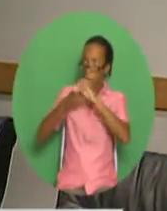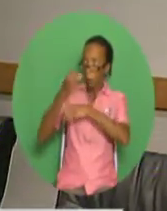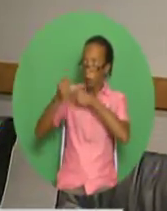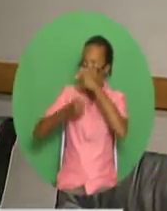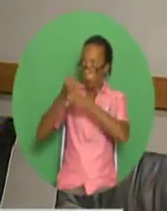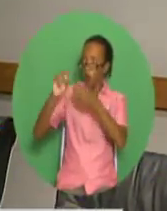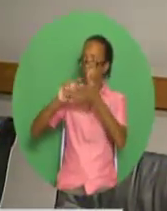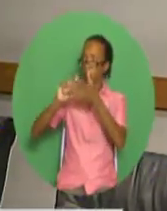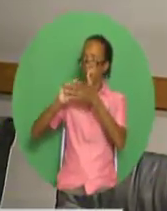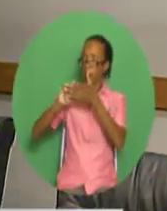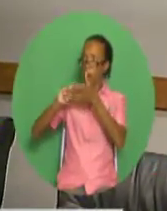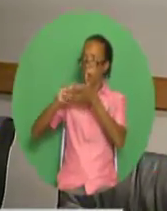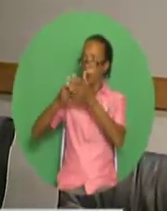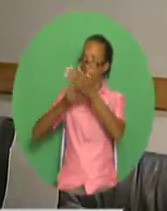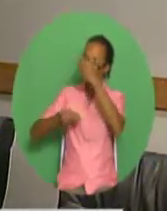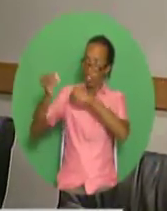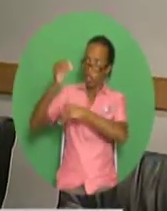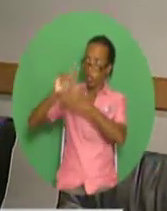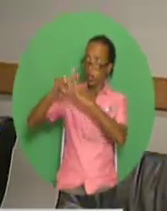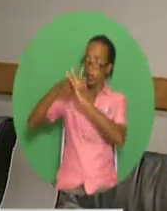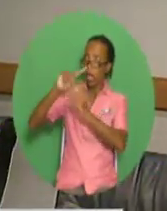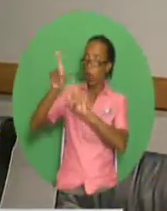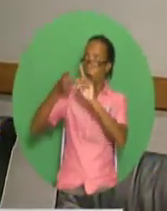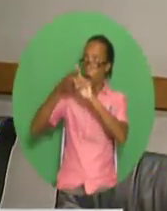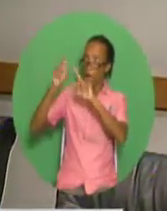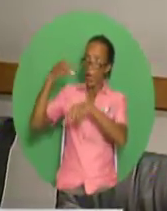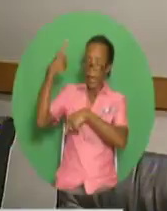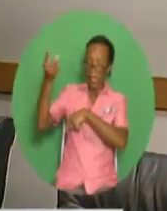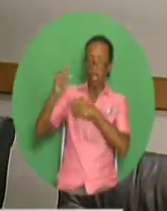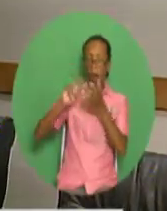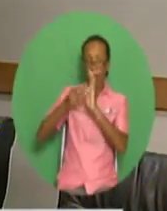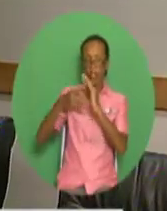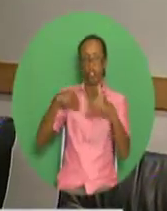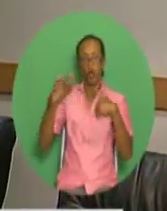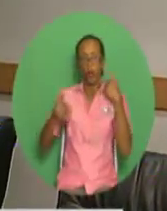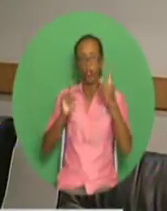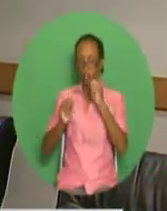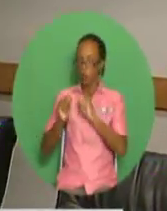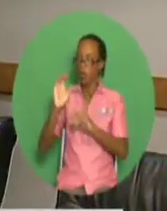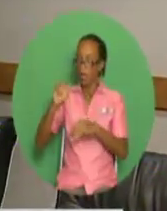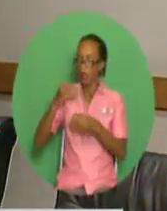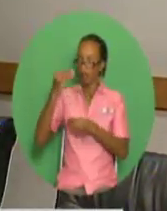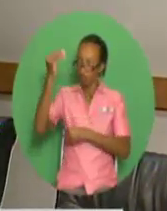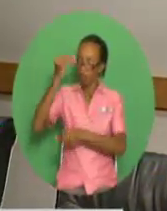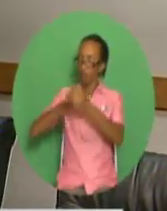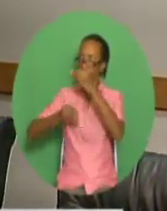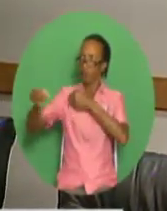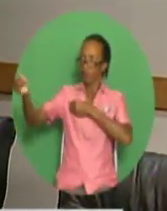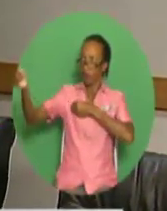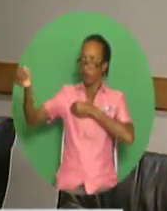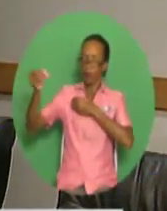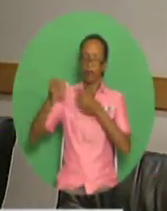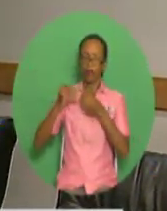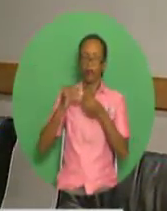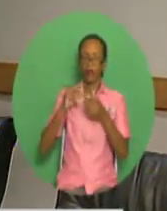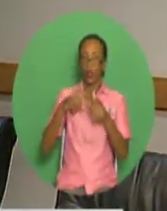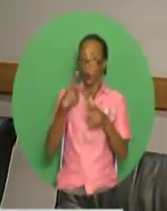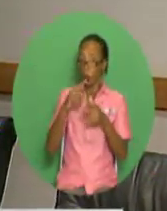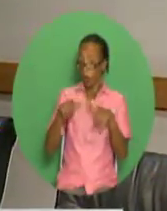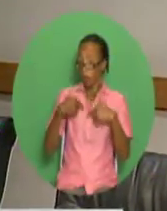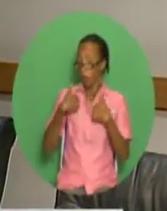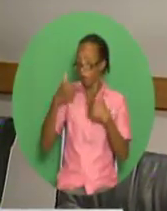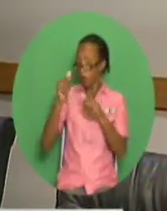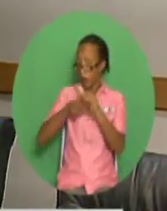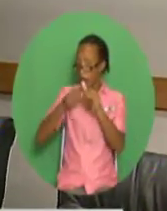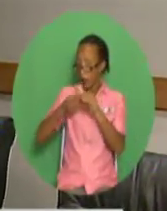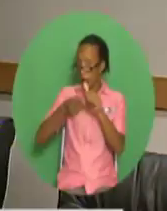And that is going to be started next year, Madam Speaker. So good news again for the young people of Trinidad and Tobago and everybody constituents that live in their